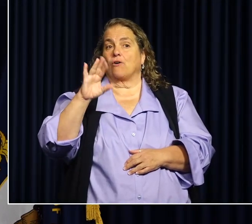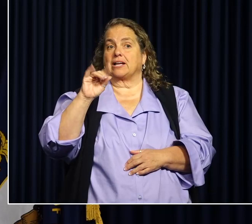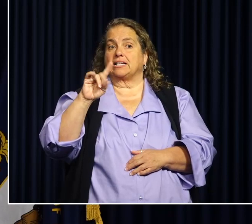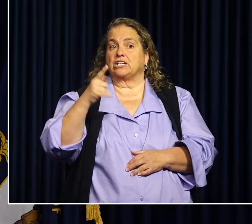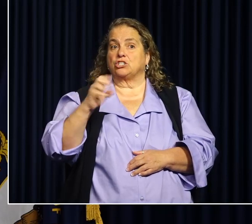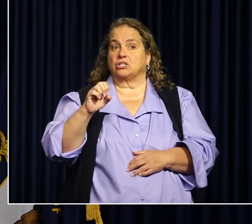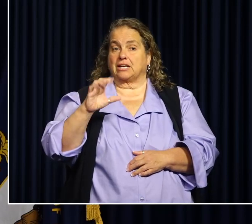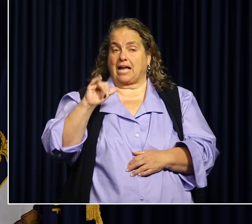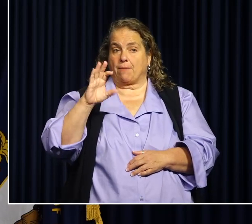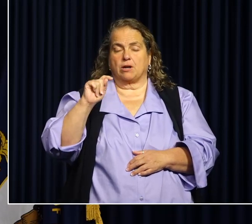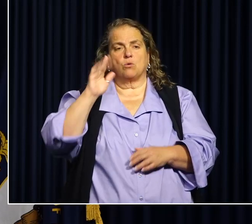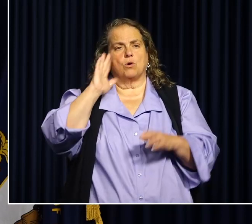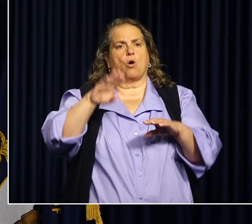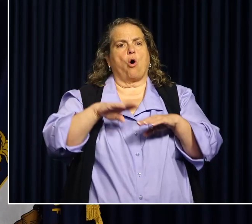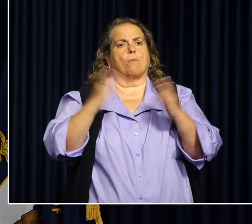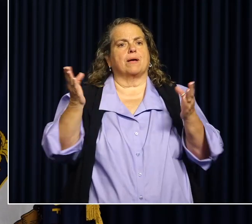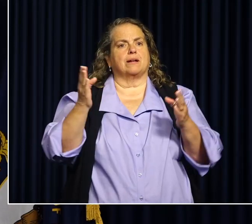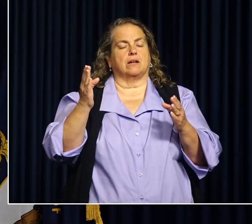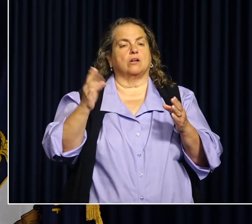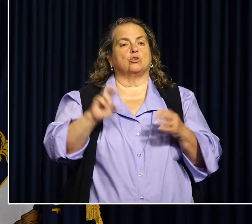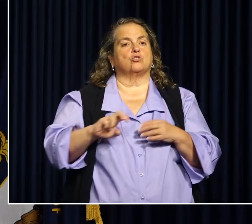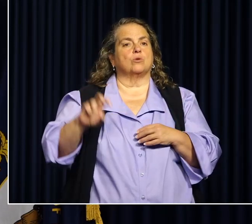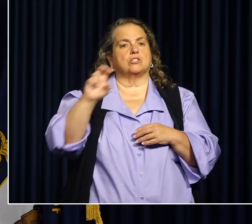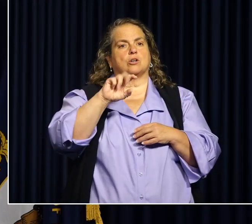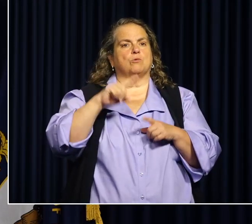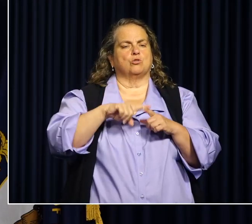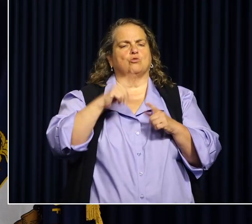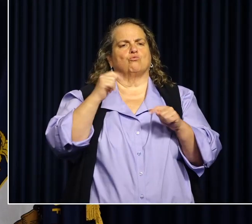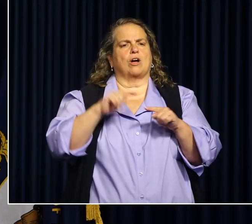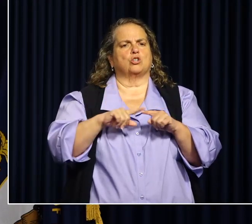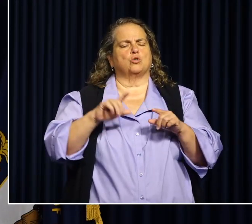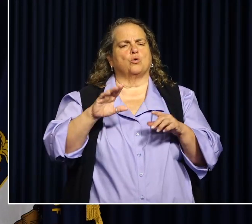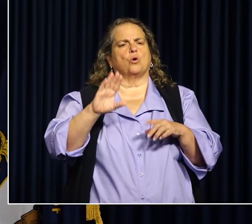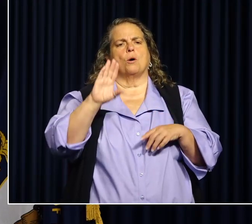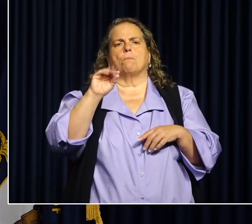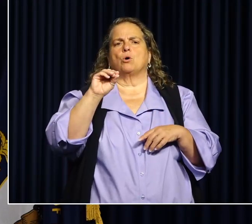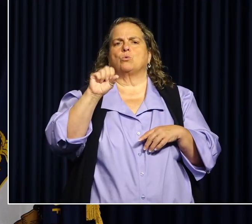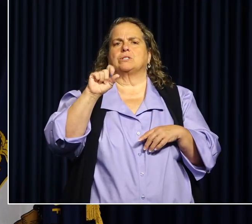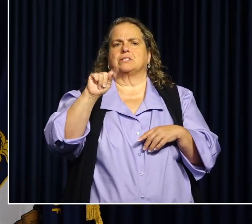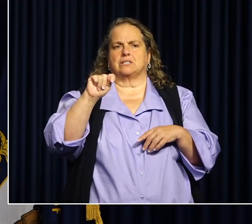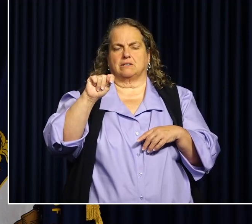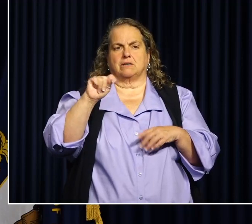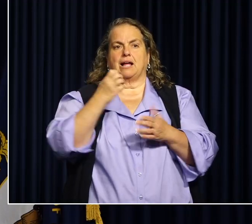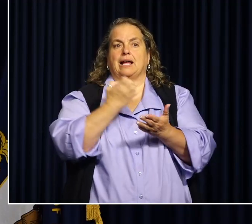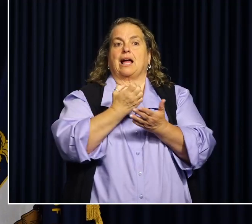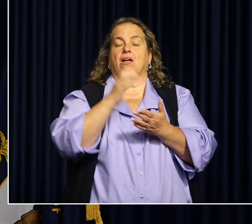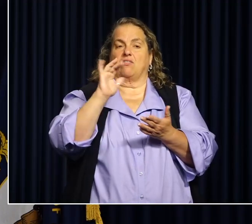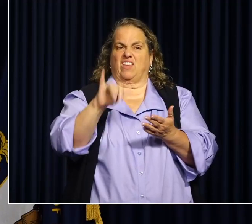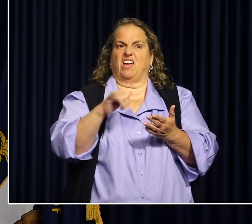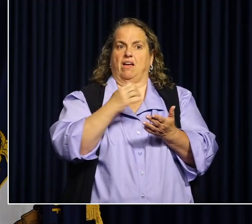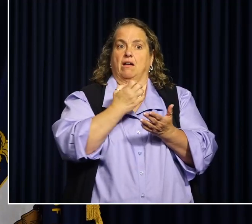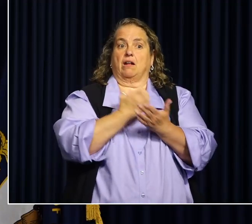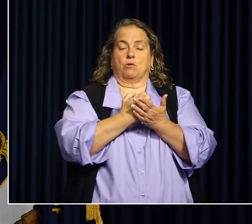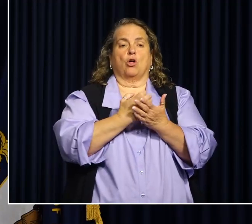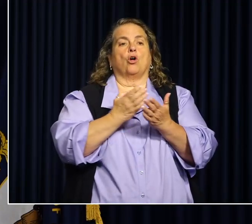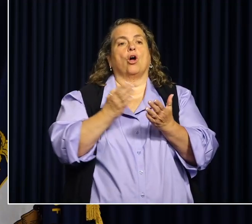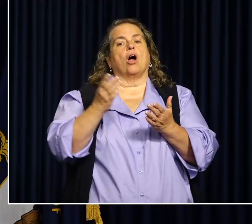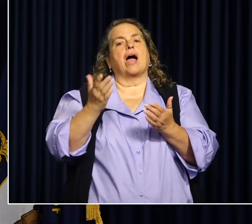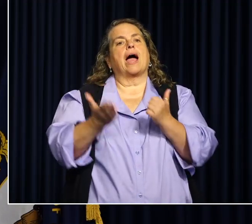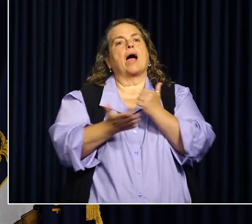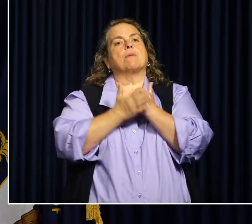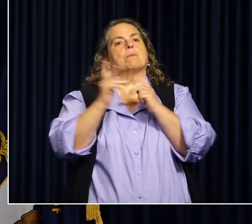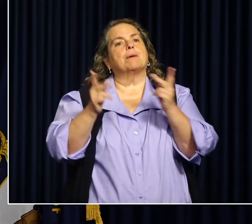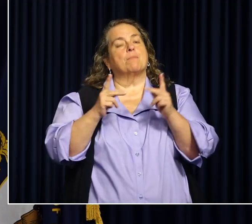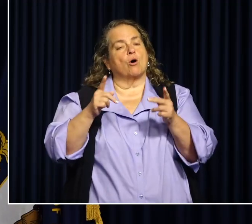to generate revenue to boost the state's economy and offer Kentuckians opportunities to explore the Commonwealth through in-state travel this